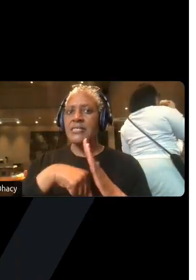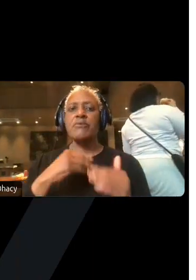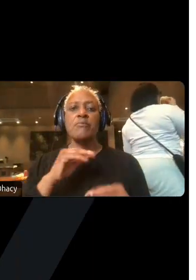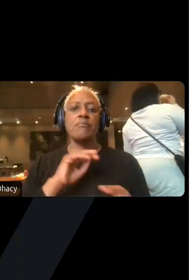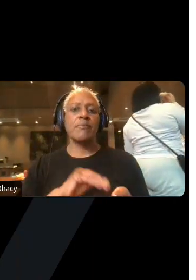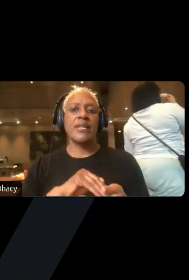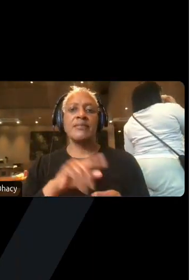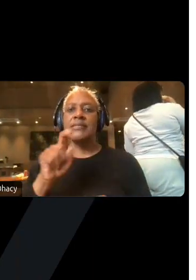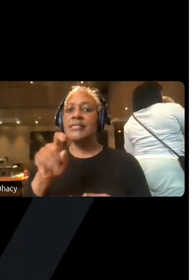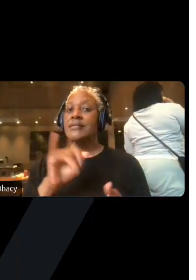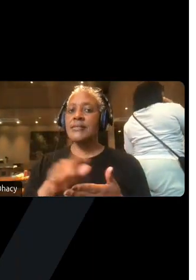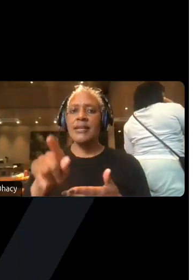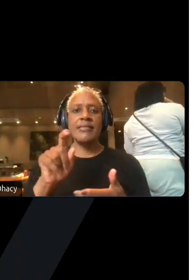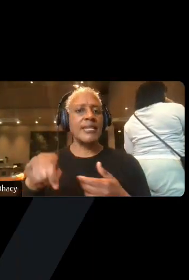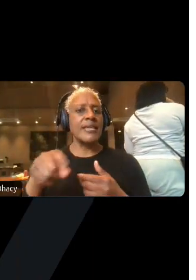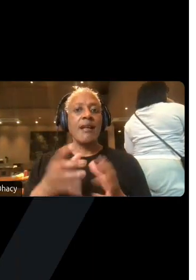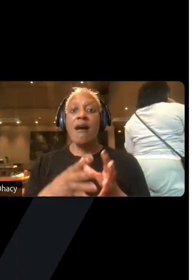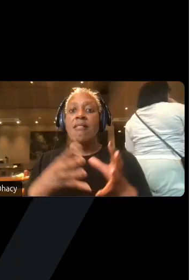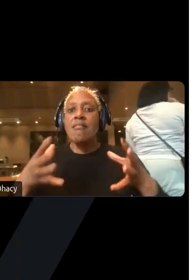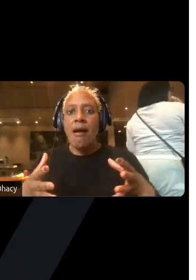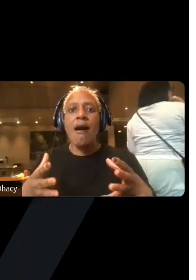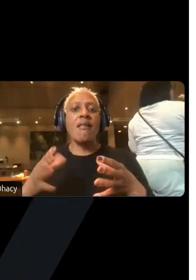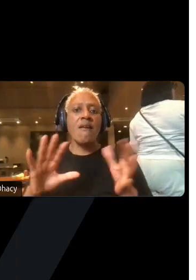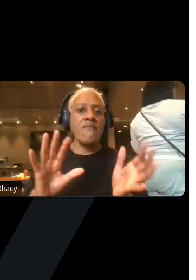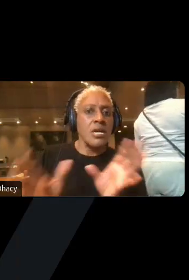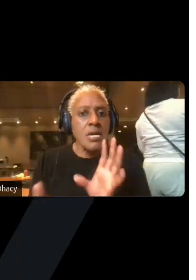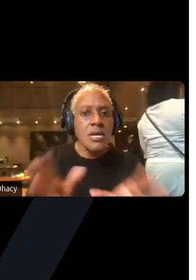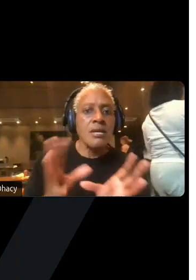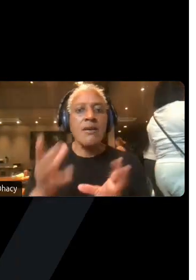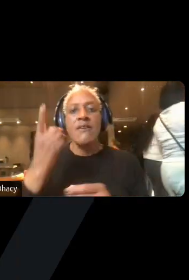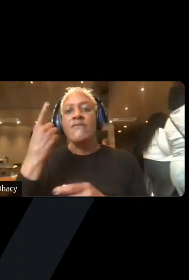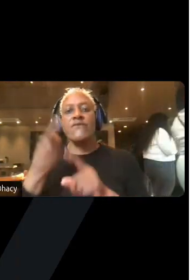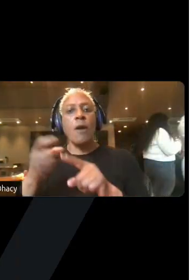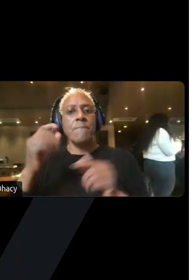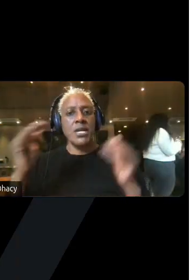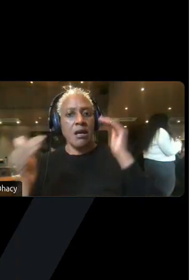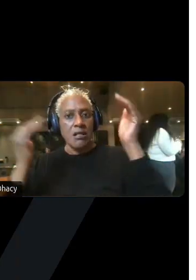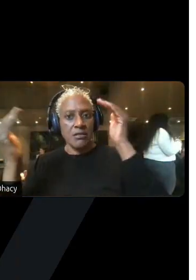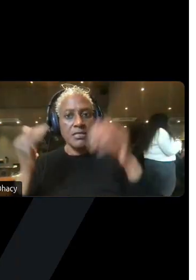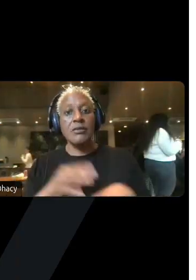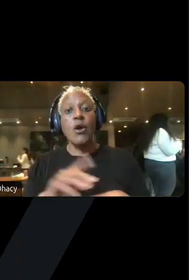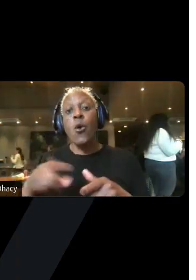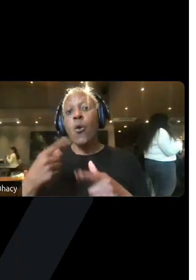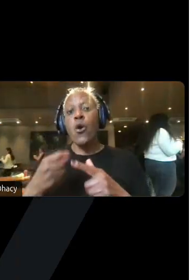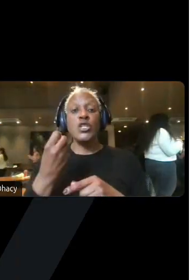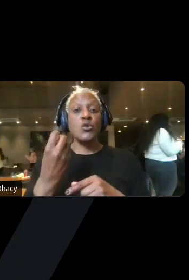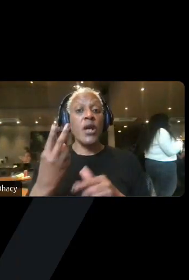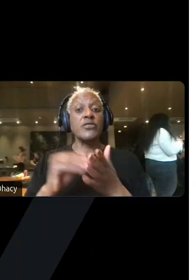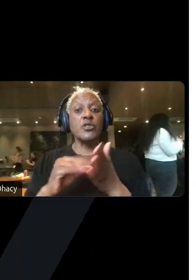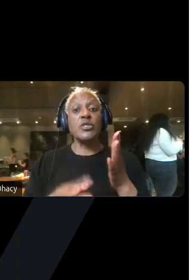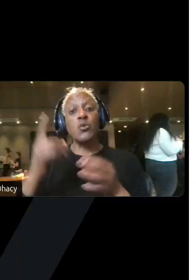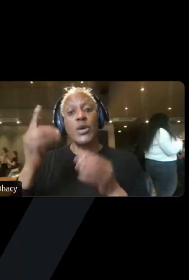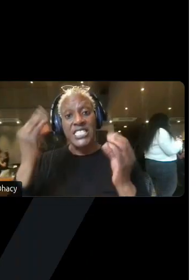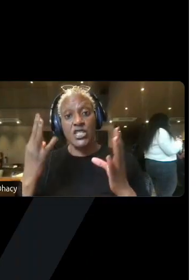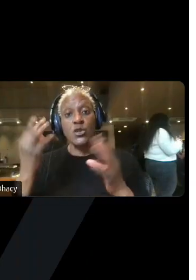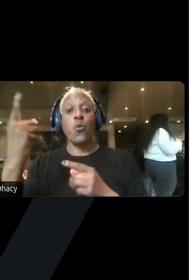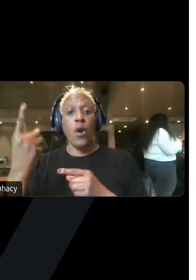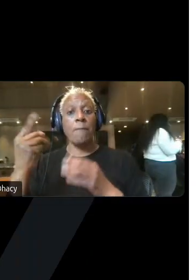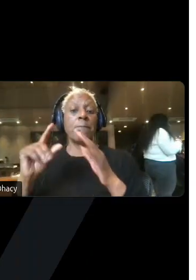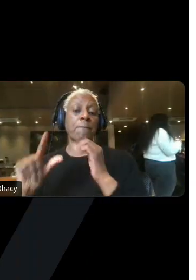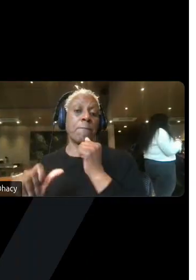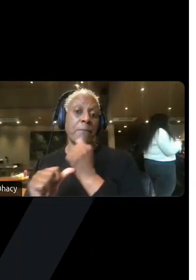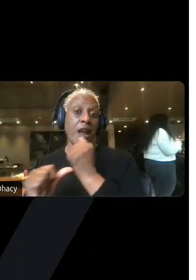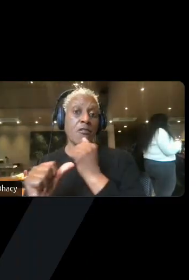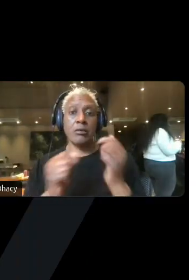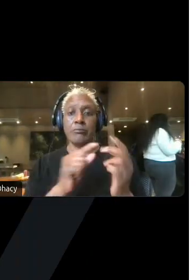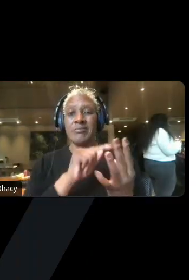adult intervention. And then you have 12 students, 1 teacher, 1 para as well. So you can see that it's, a